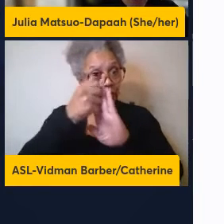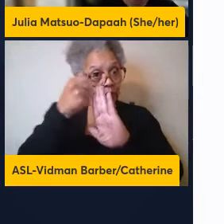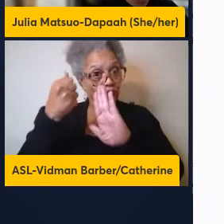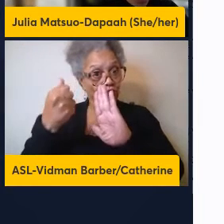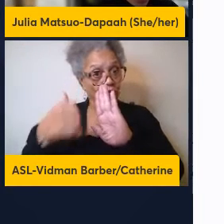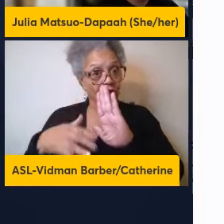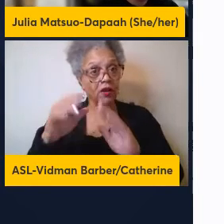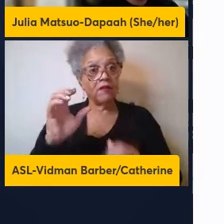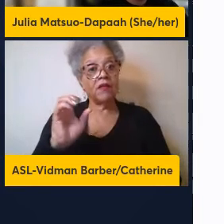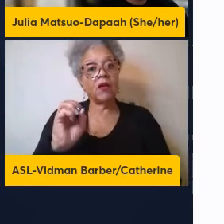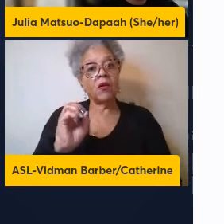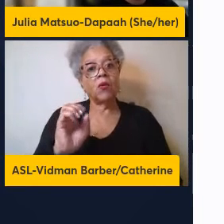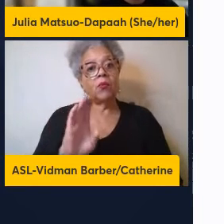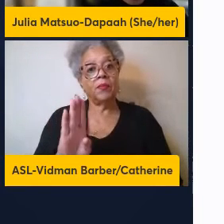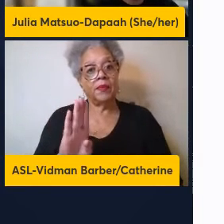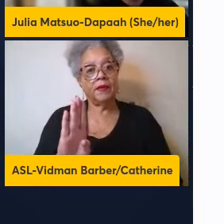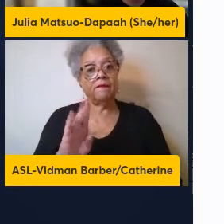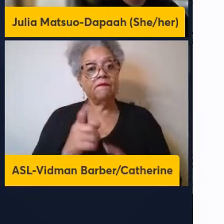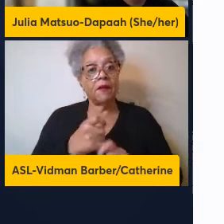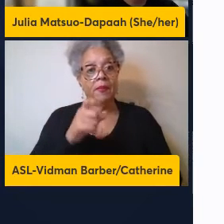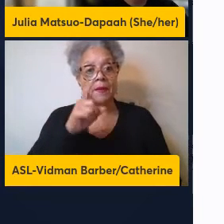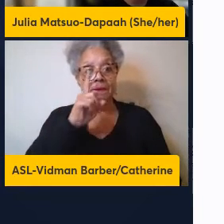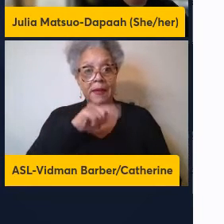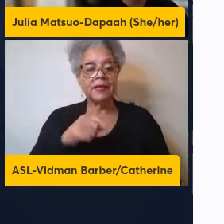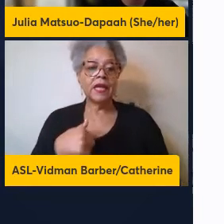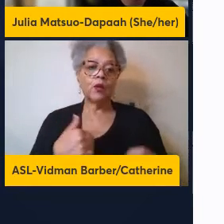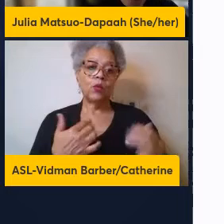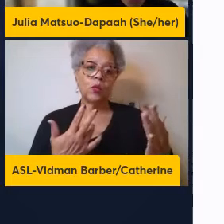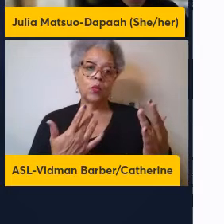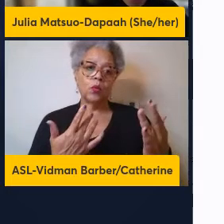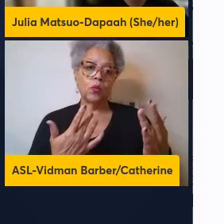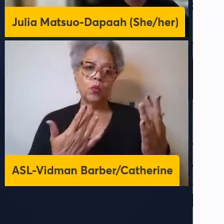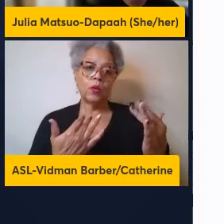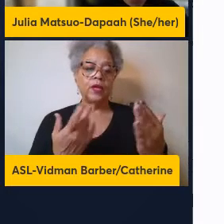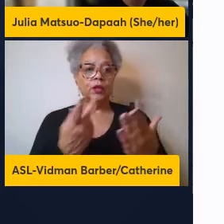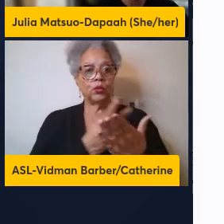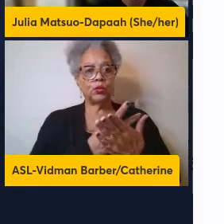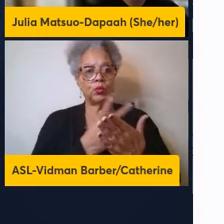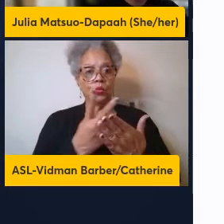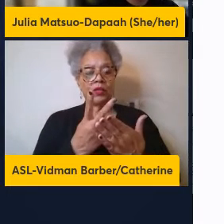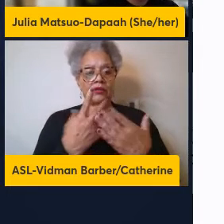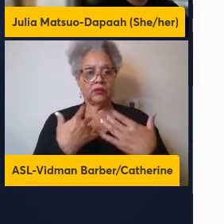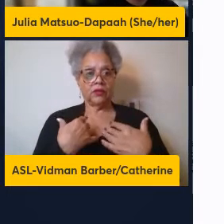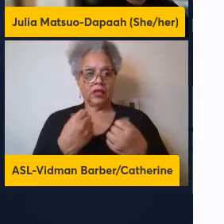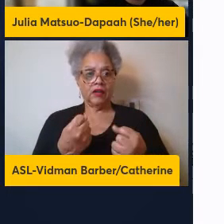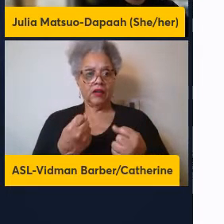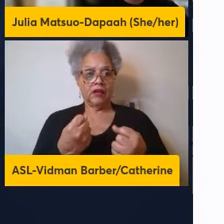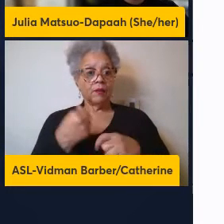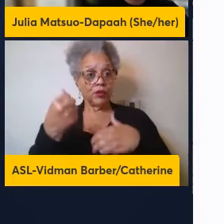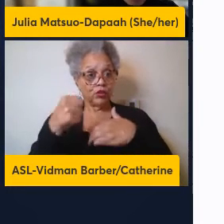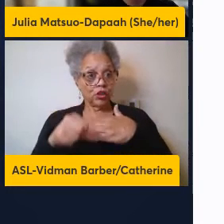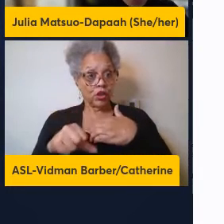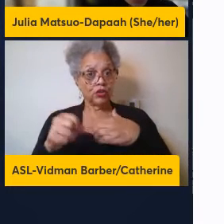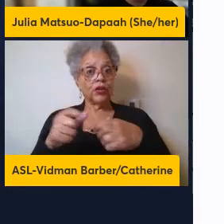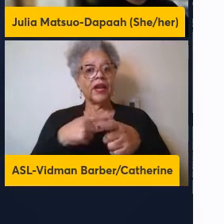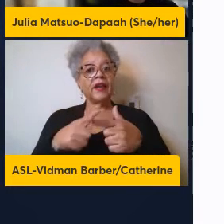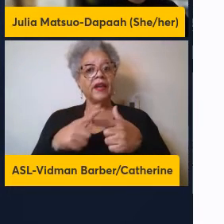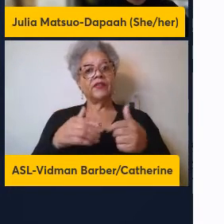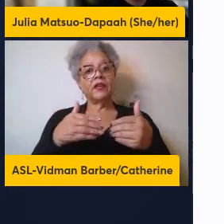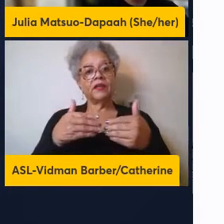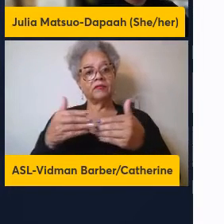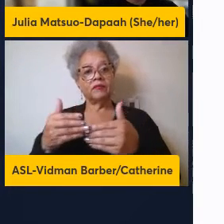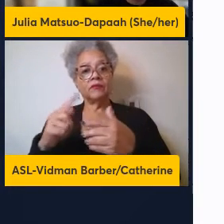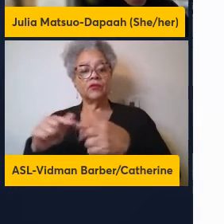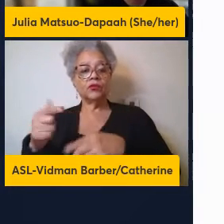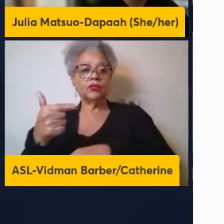of mice. And waited two weeks for them to recover from the surgery and then carried out infection and